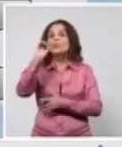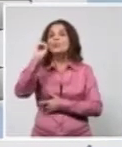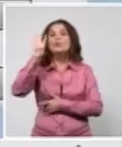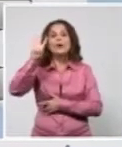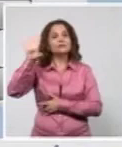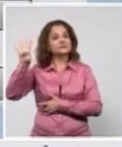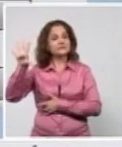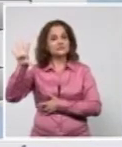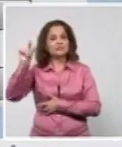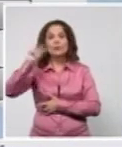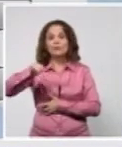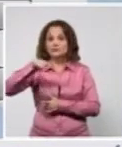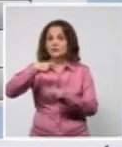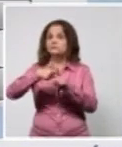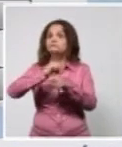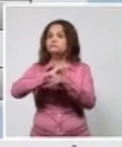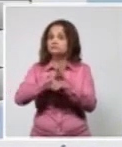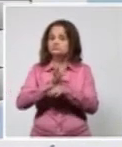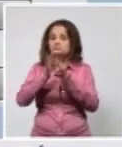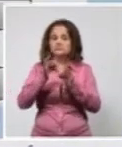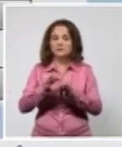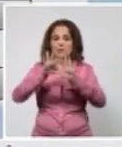33,178,045 diagnosed cases.